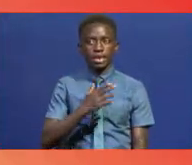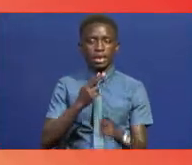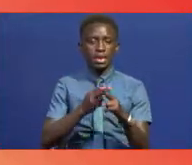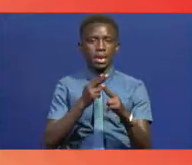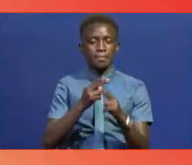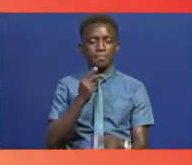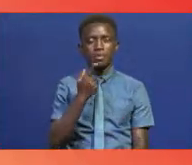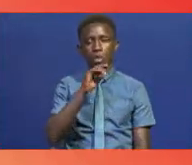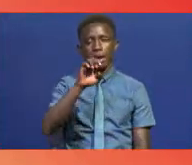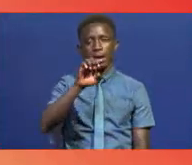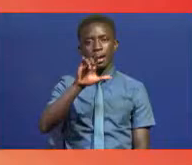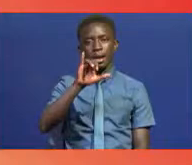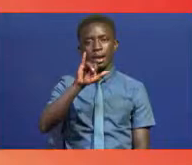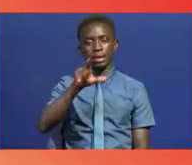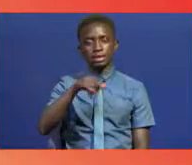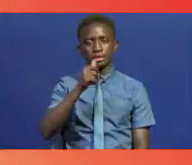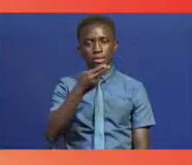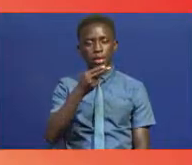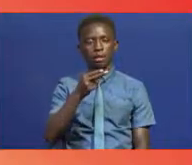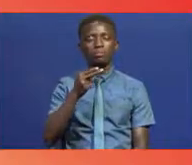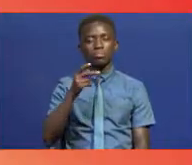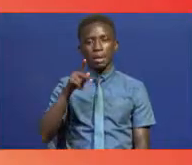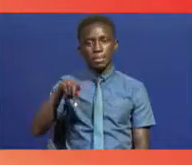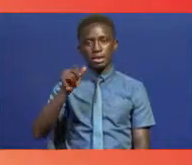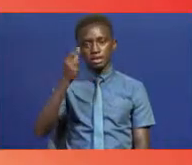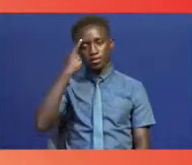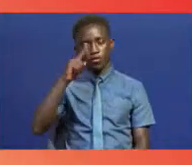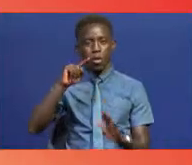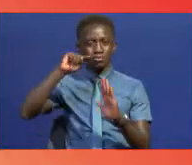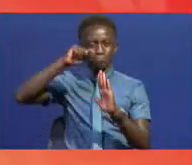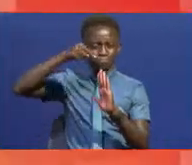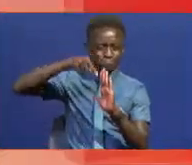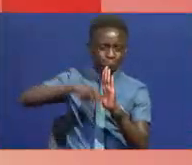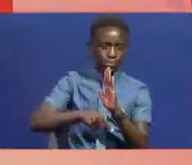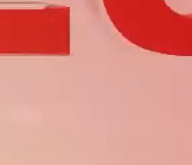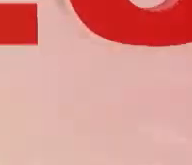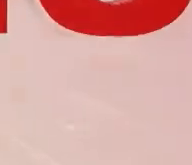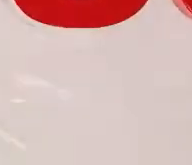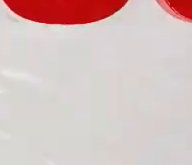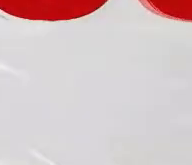who is the Principal Secretary for Mining. My name is Wairimu Jenga. Have a good night.